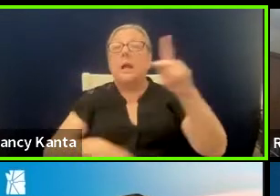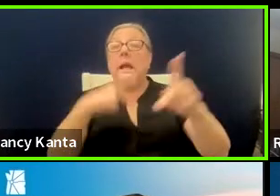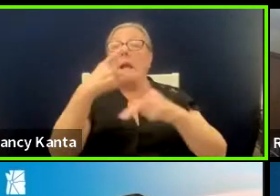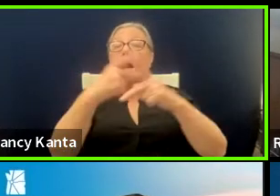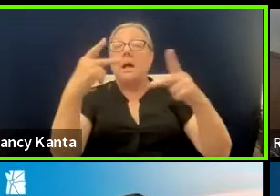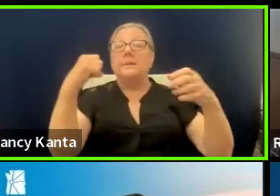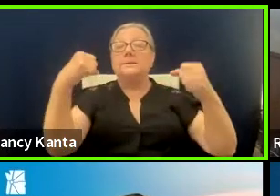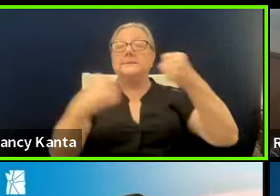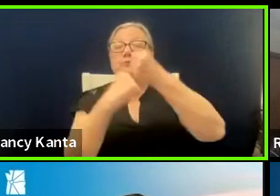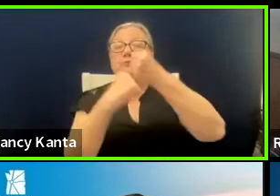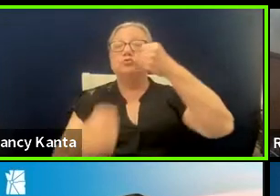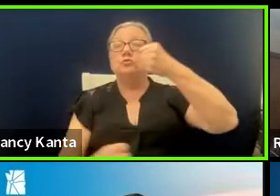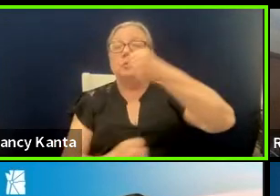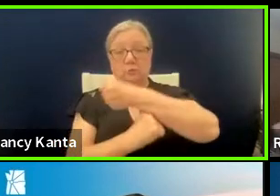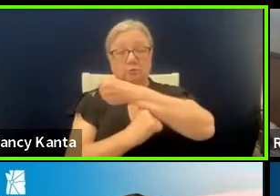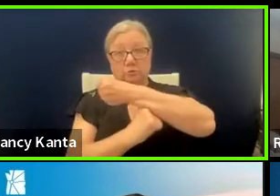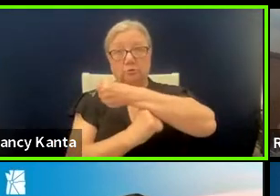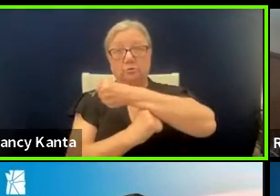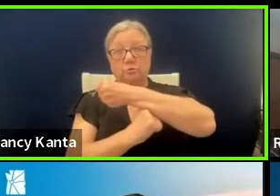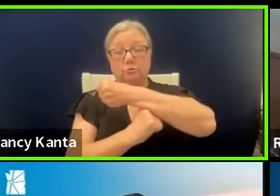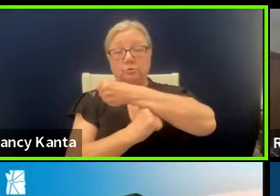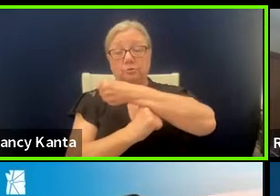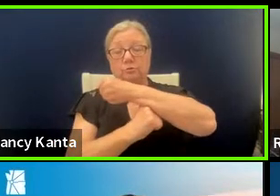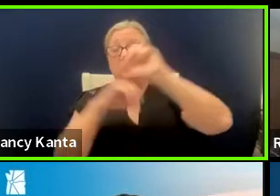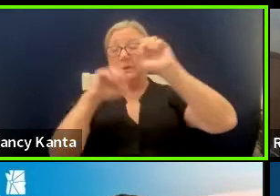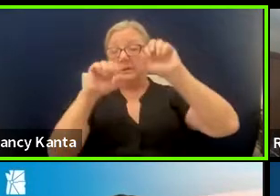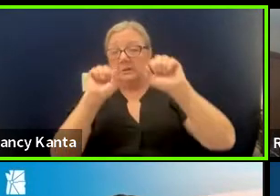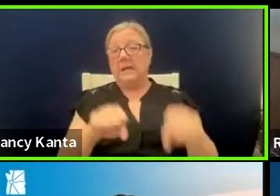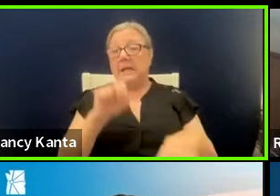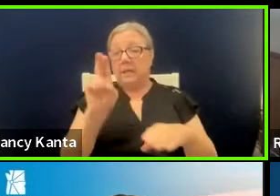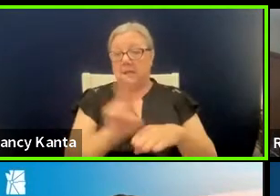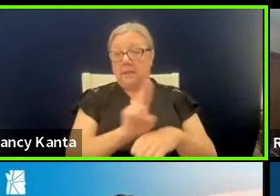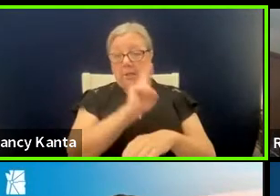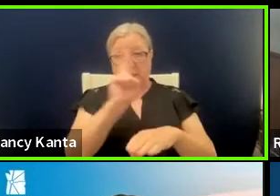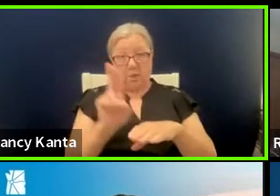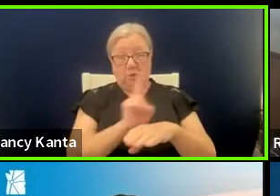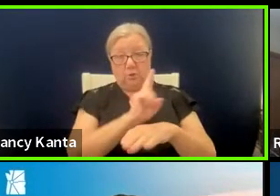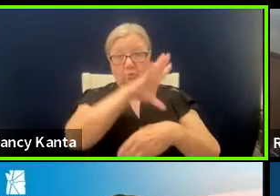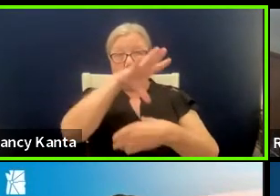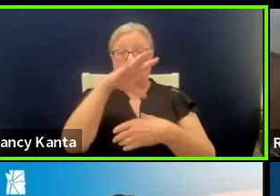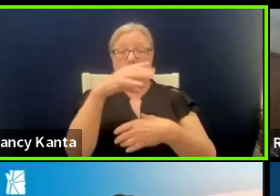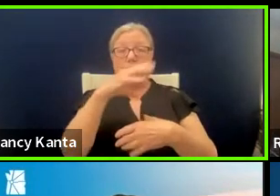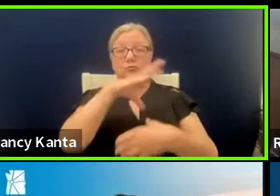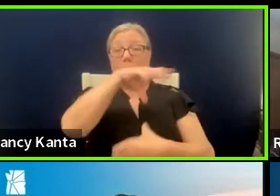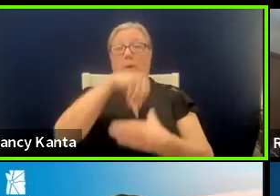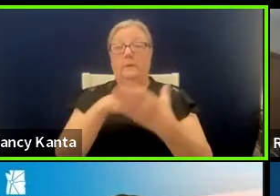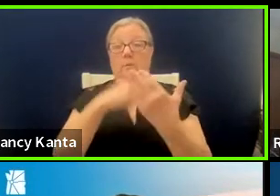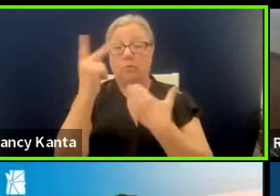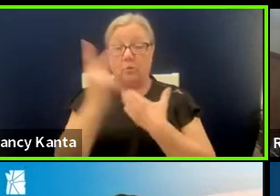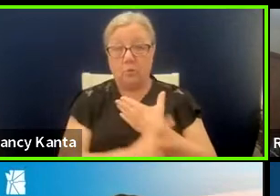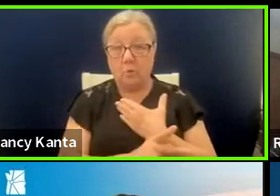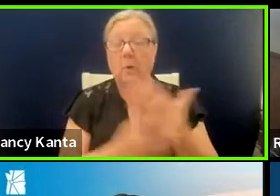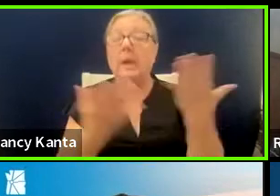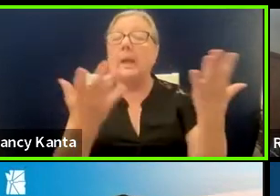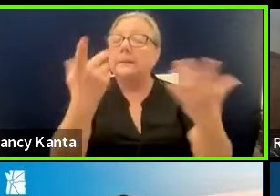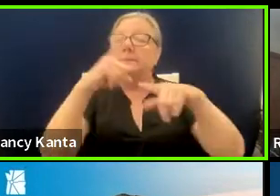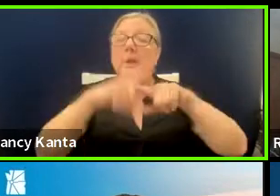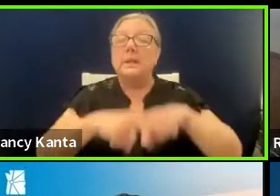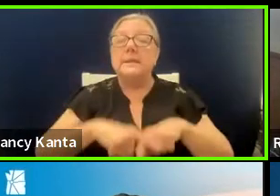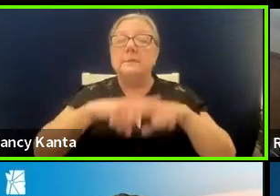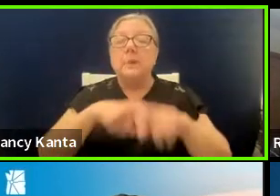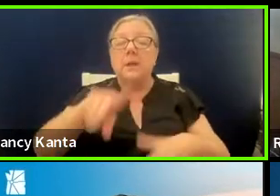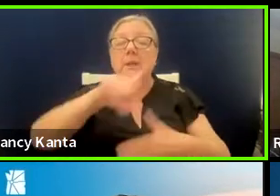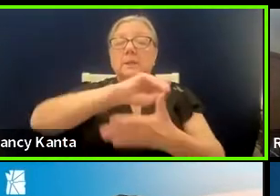may be able to be accommodated in the program, depending on the configuration